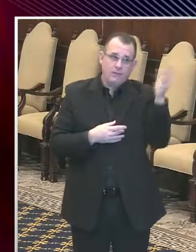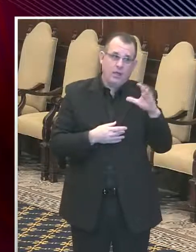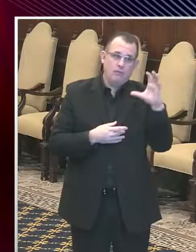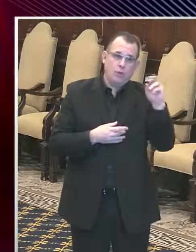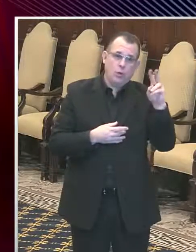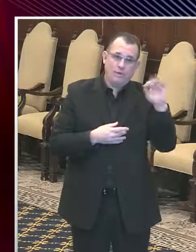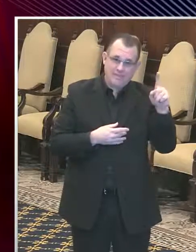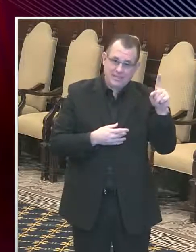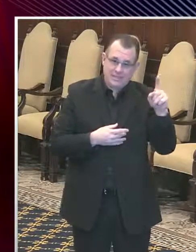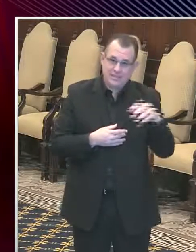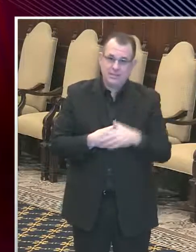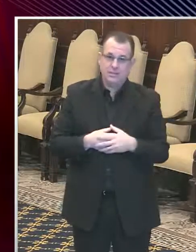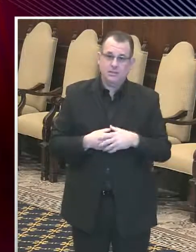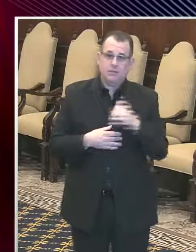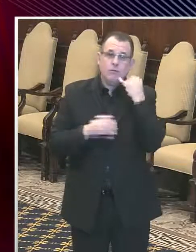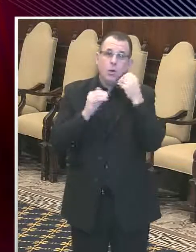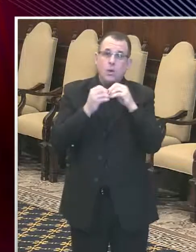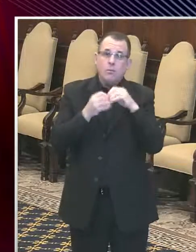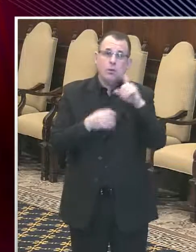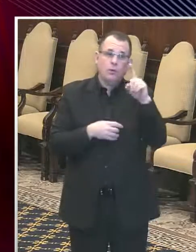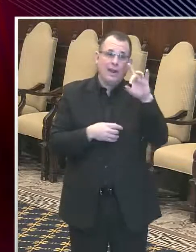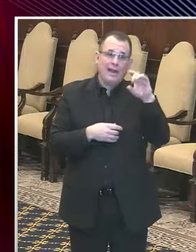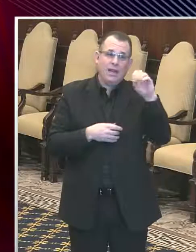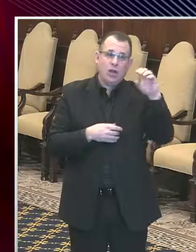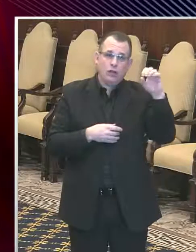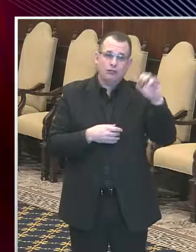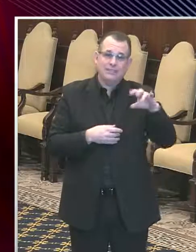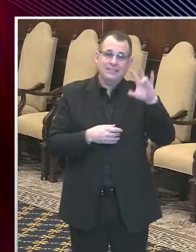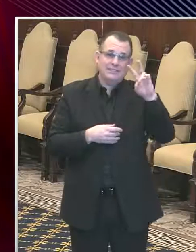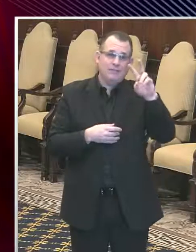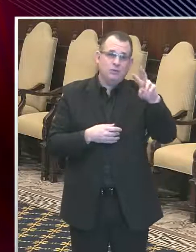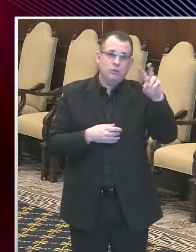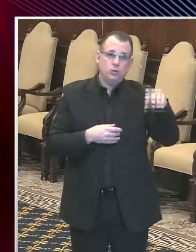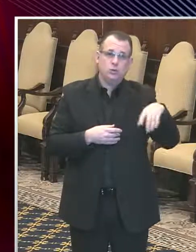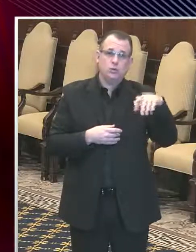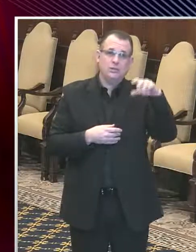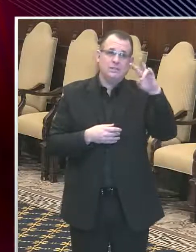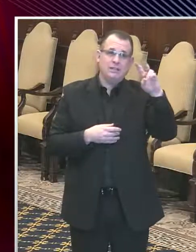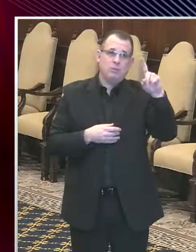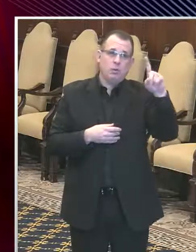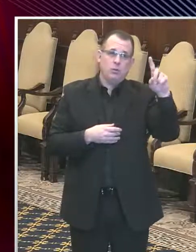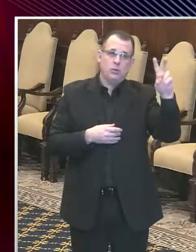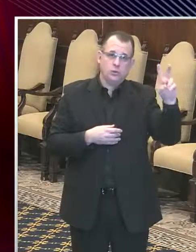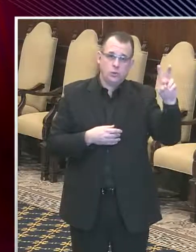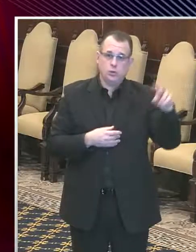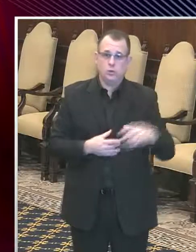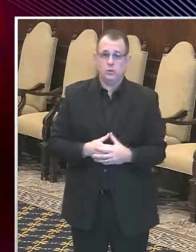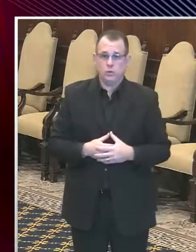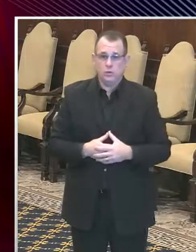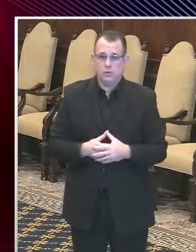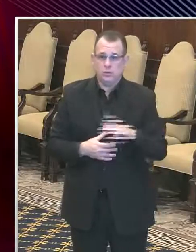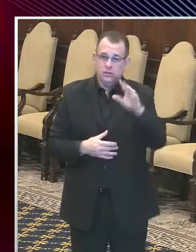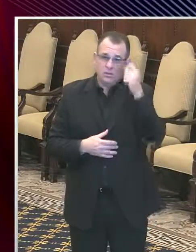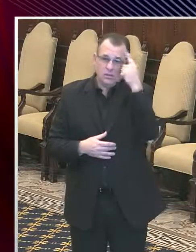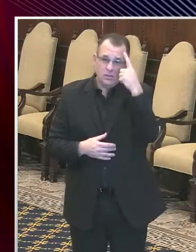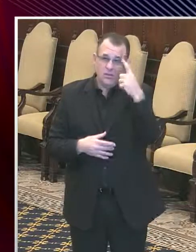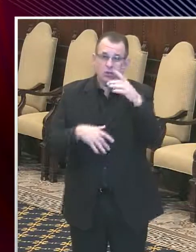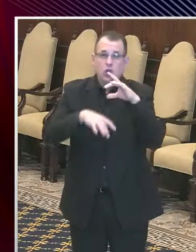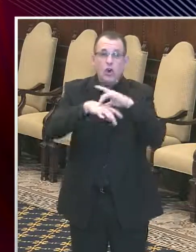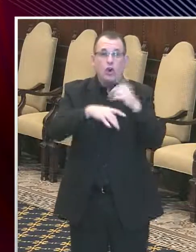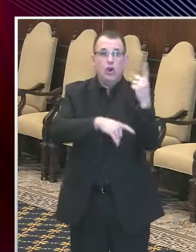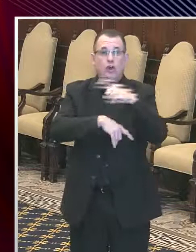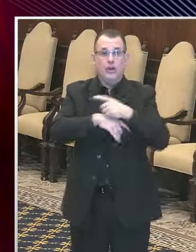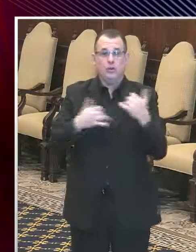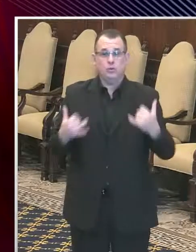800-722-7112. Now, the mayor mentioned that today's Earth Day. And so I thought I'd talk a little bit about the health implications of what's going on right now relating to